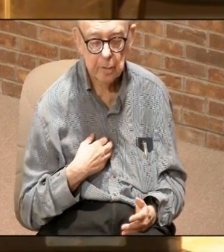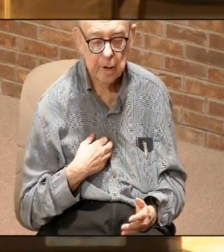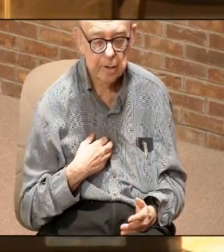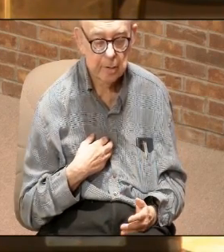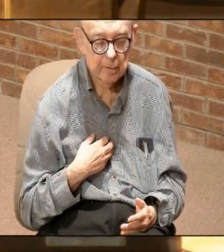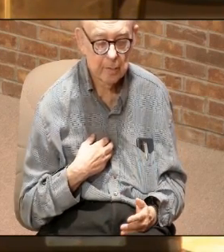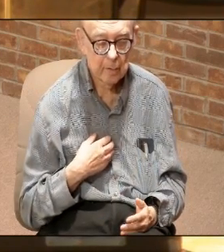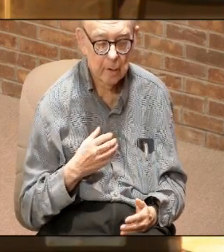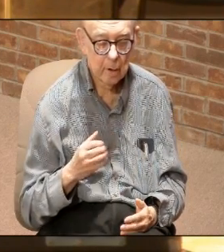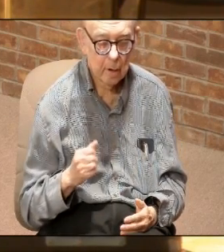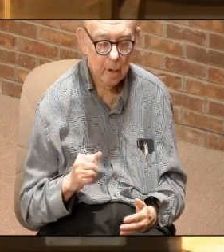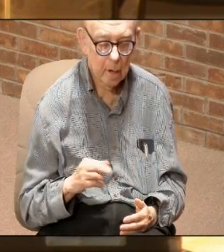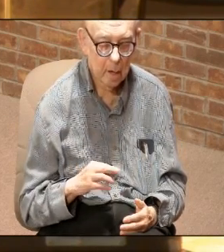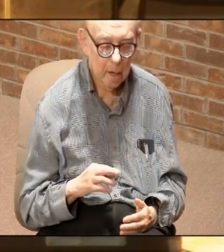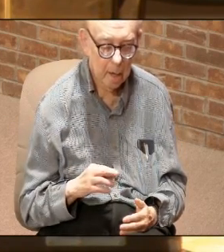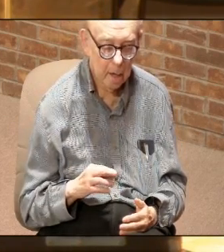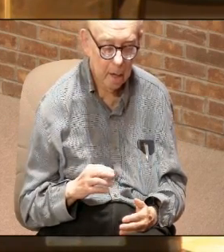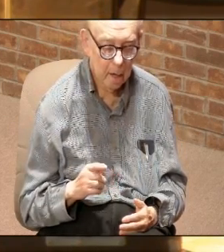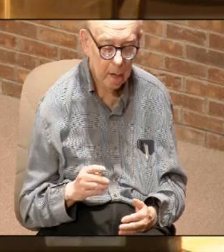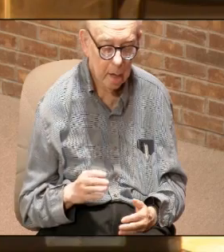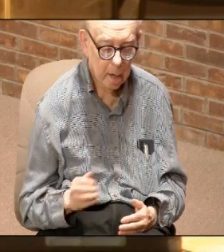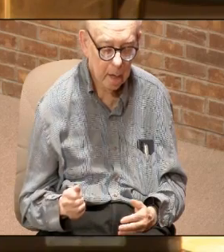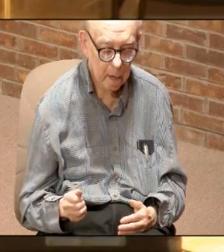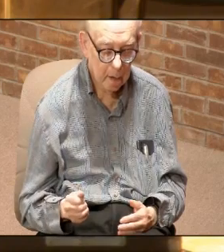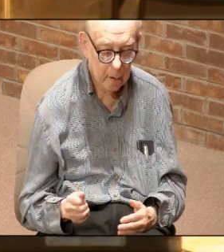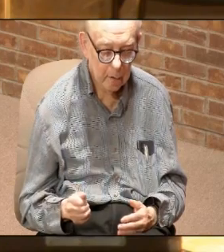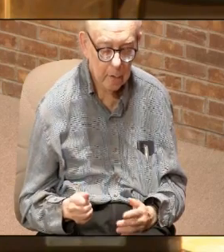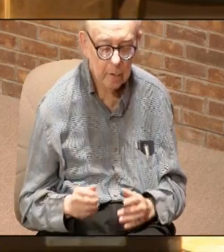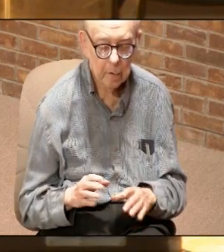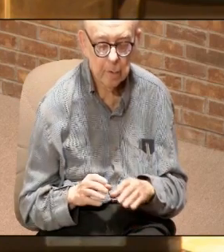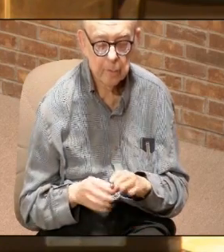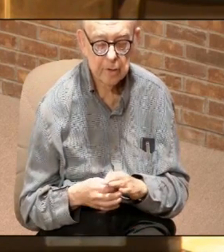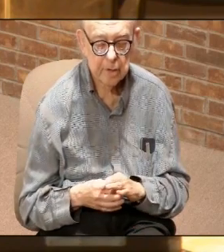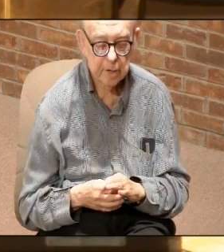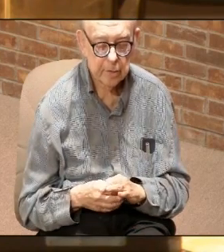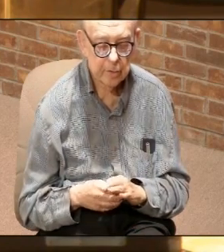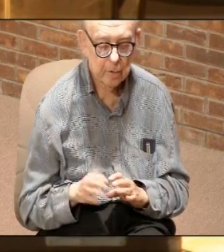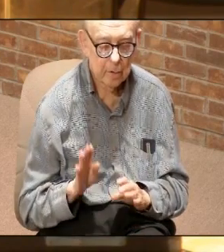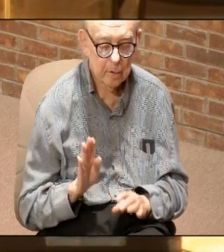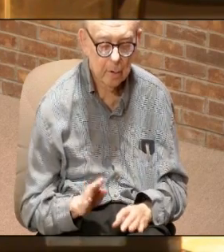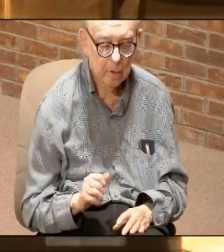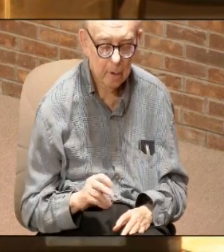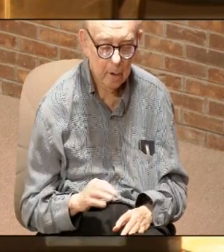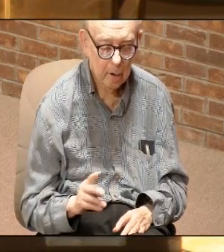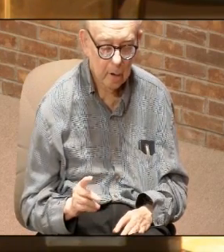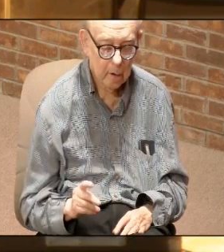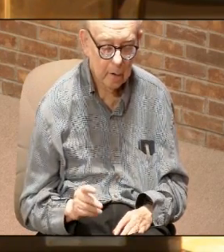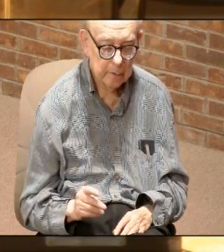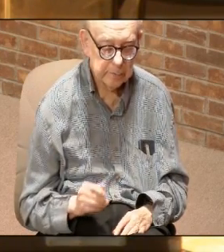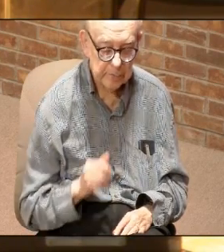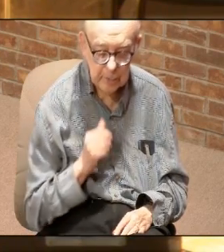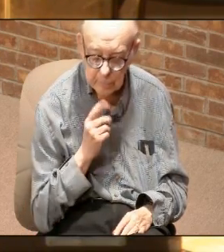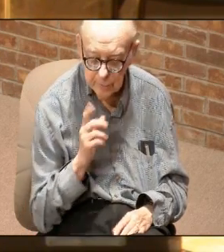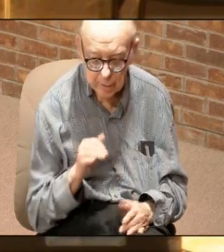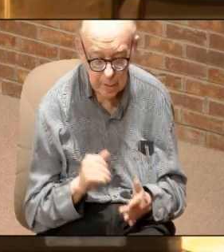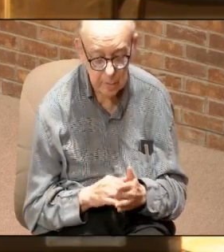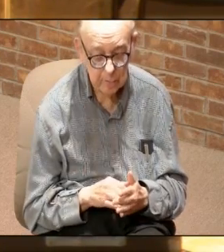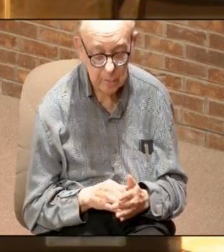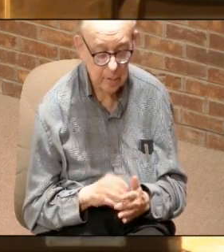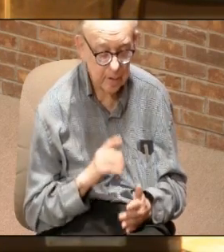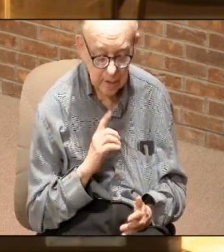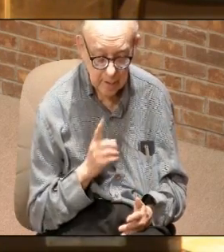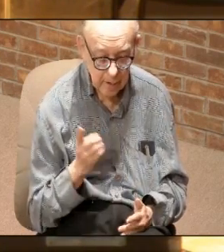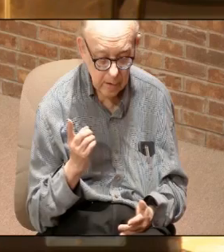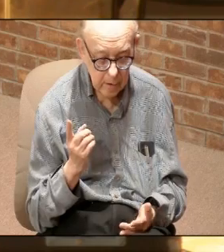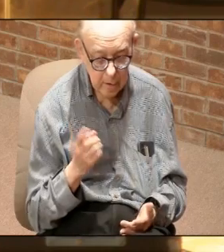Maybe that chip belonged to your anti-lock brakes. They're thinking, you really don't need it. Really?